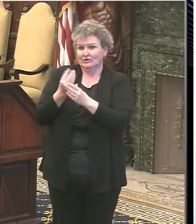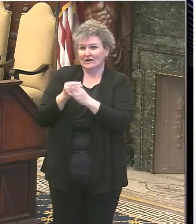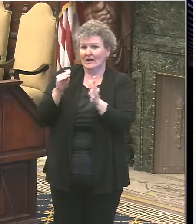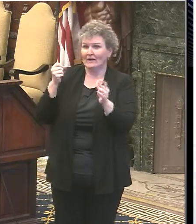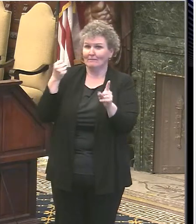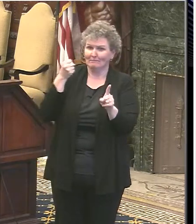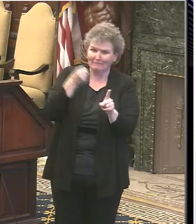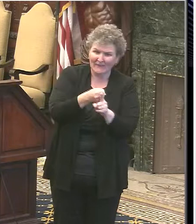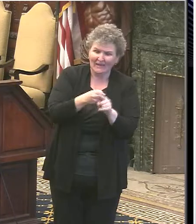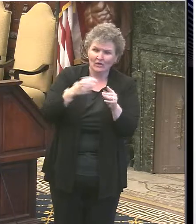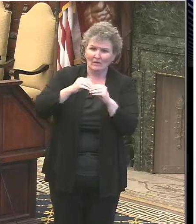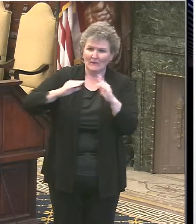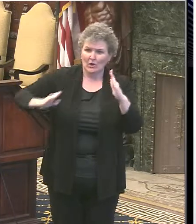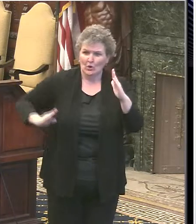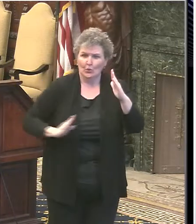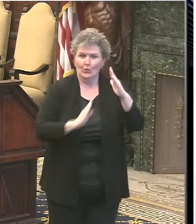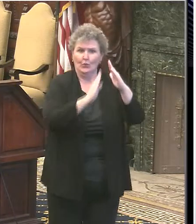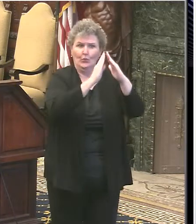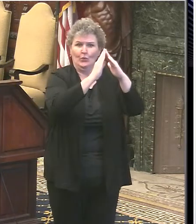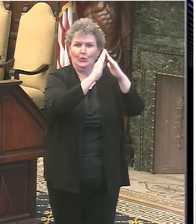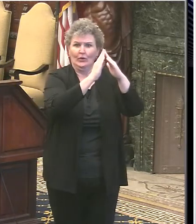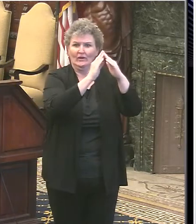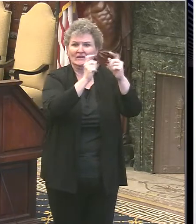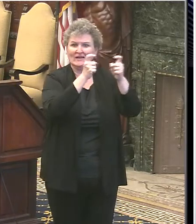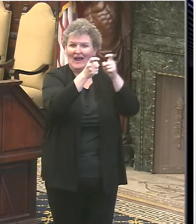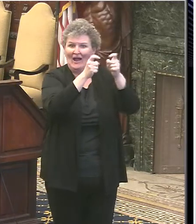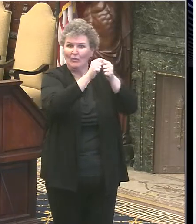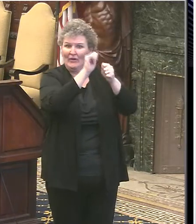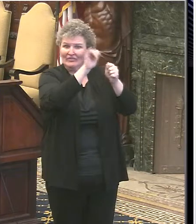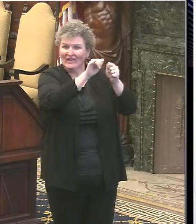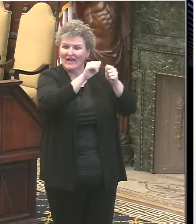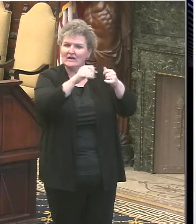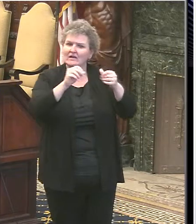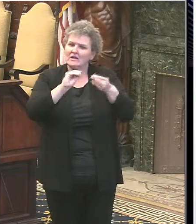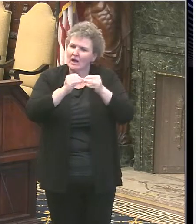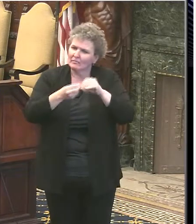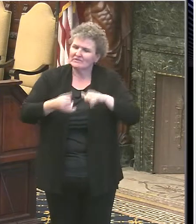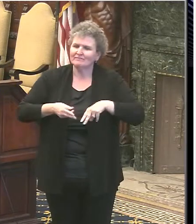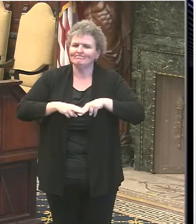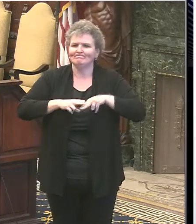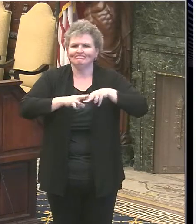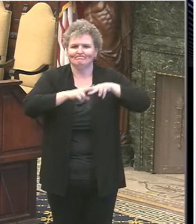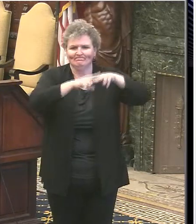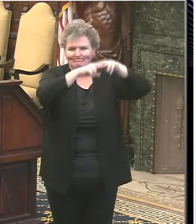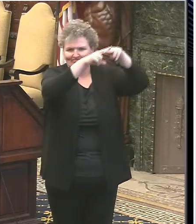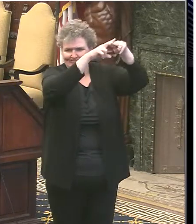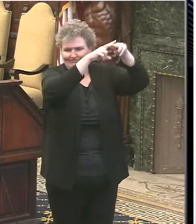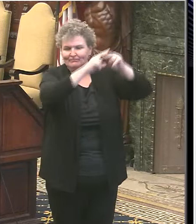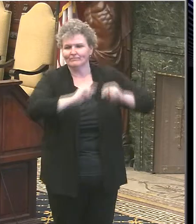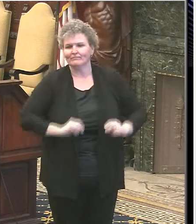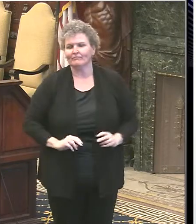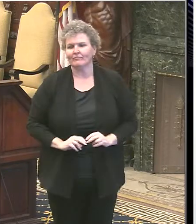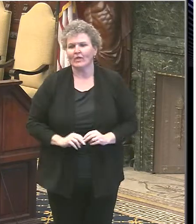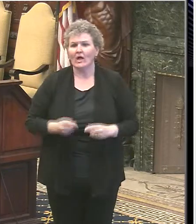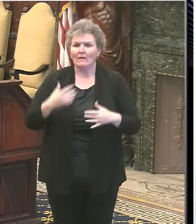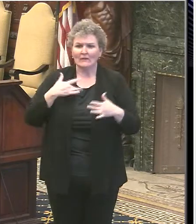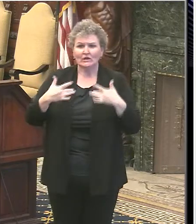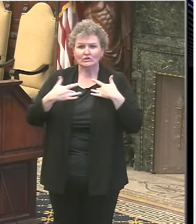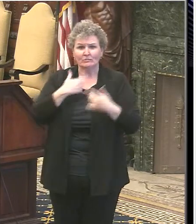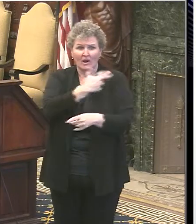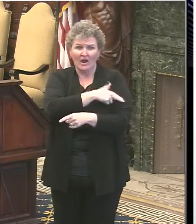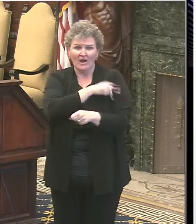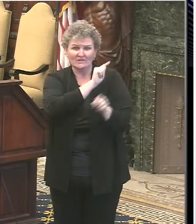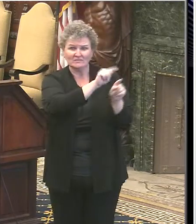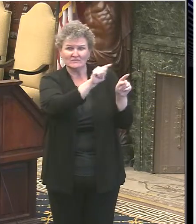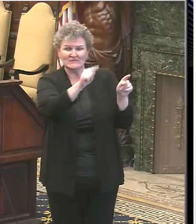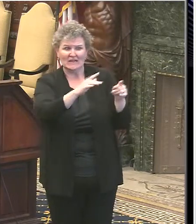handle 1,000 cases, but again, those numbers right now are rising. So we can handle this now, but I'm still concerned about that the hospitals may come under strain